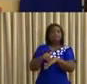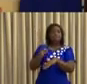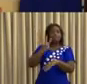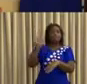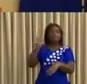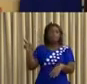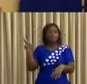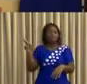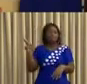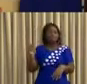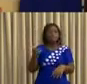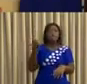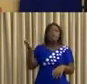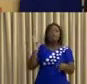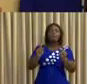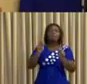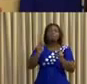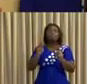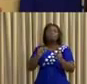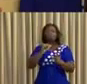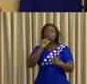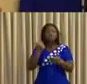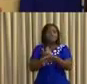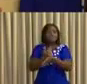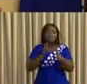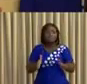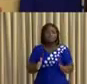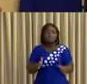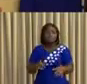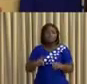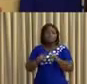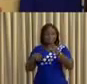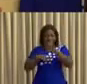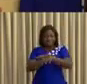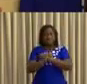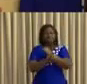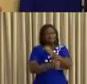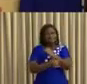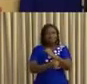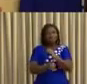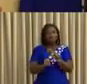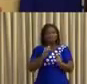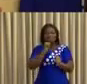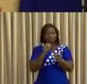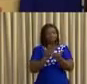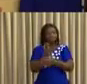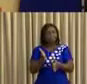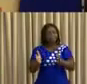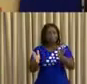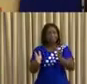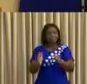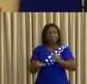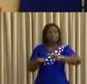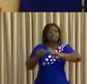example, were those of West African nationals who entered the country illegally. In total,